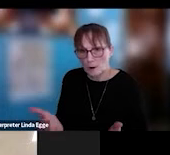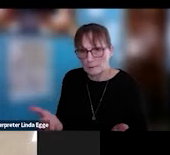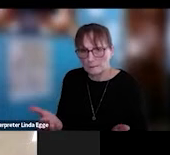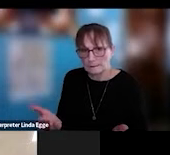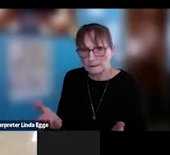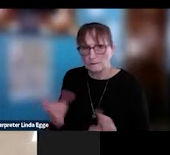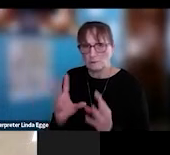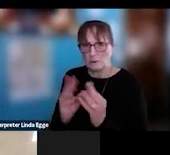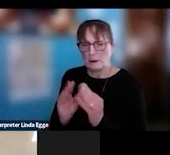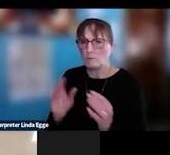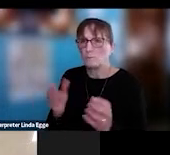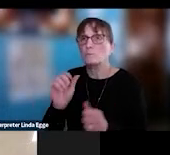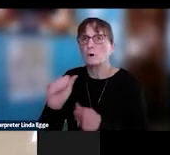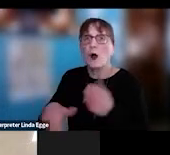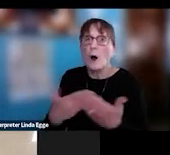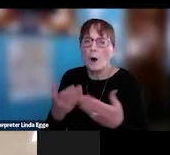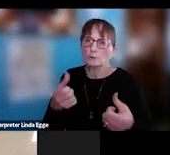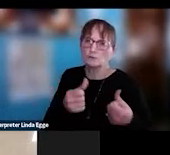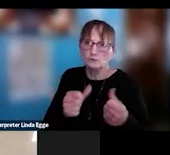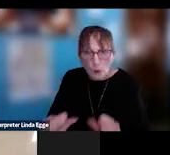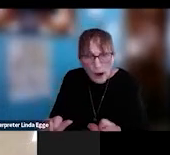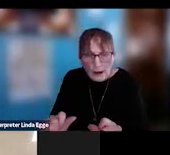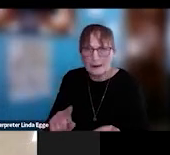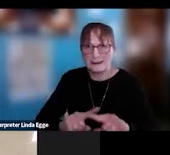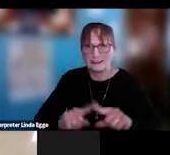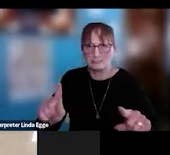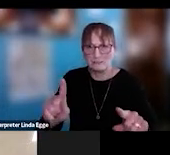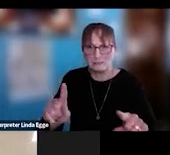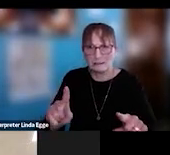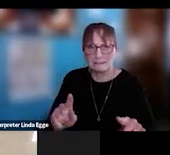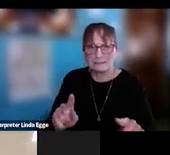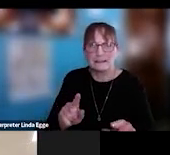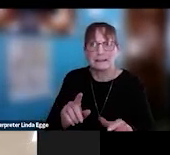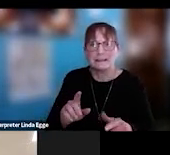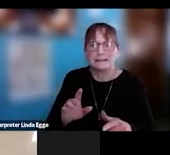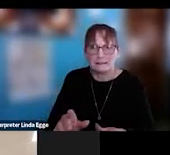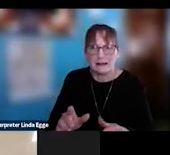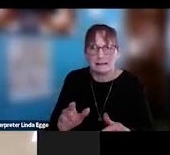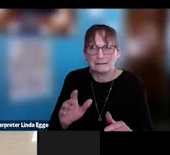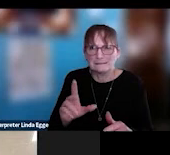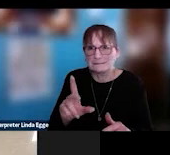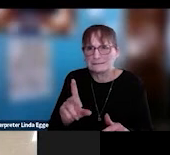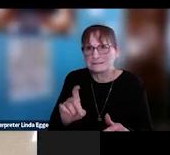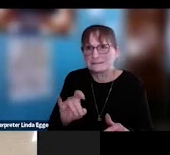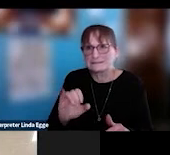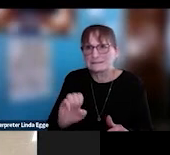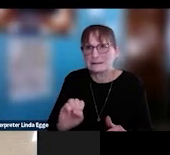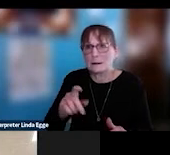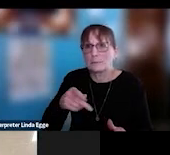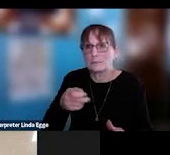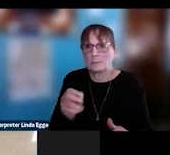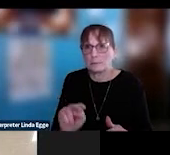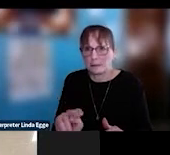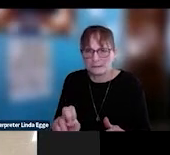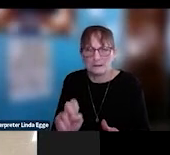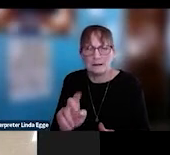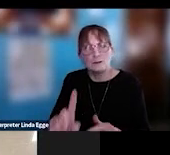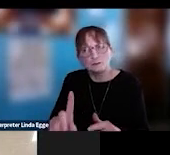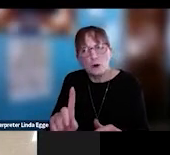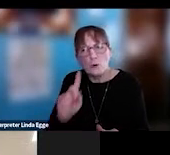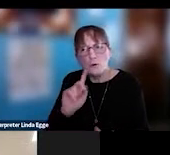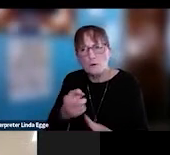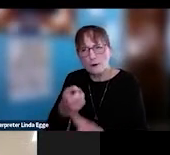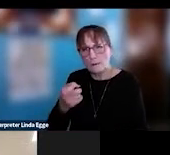all trying in our different disciplines how to help people live the life trying to live. So from the